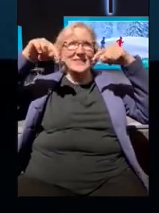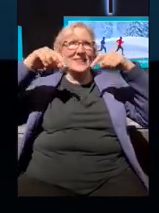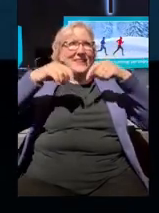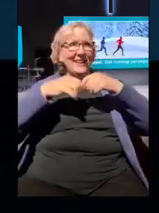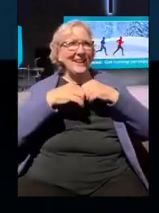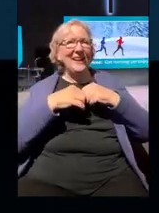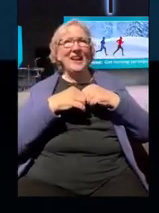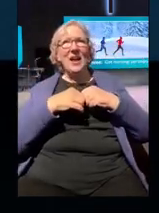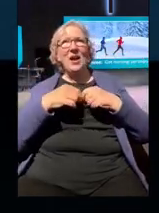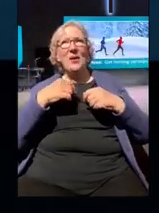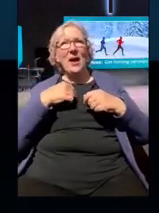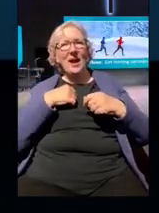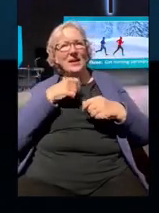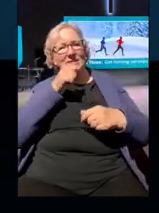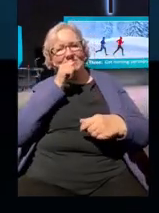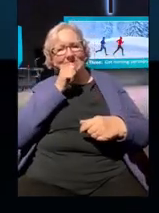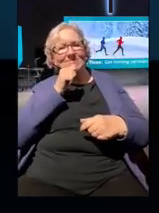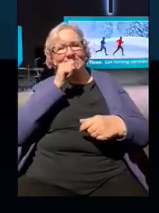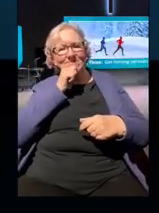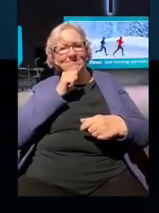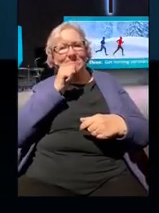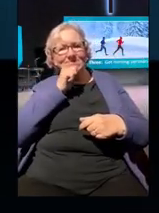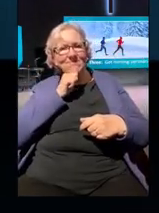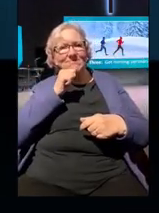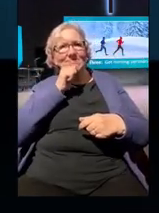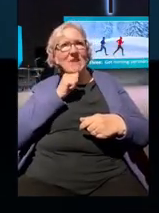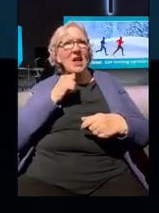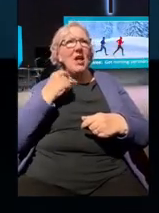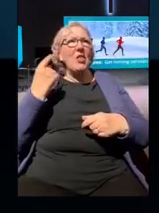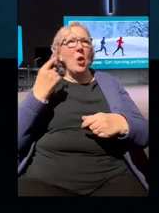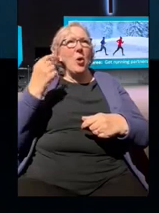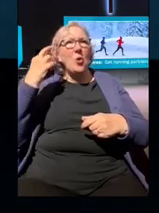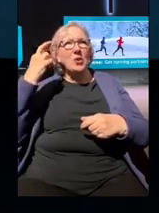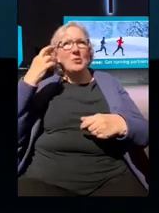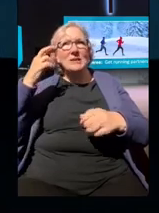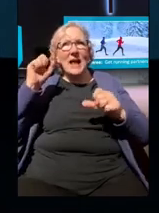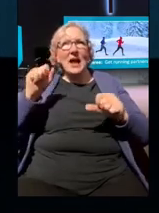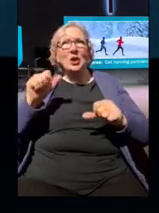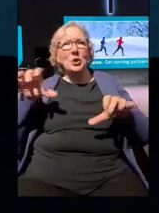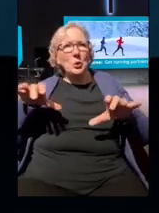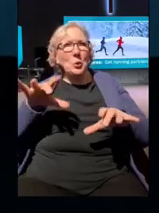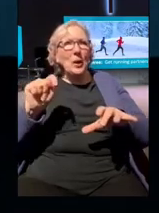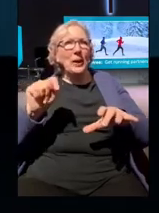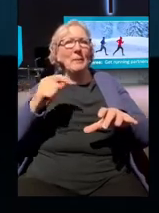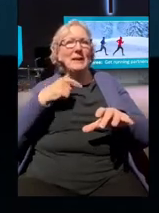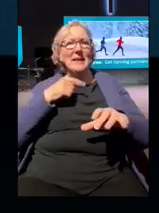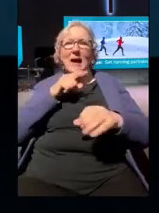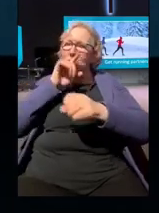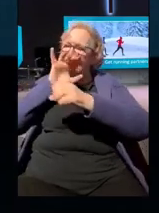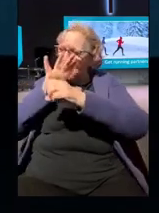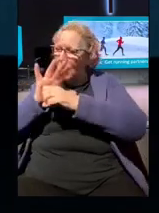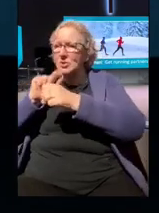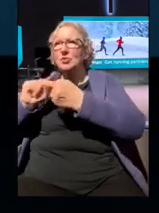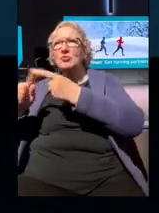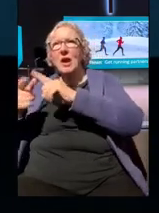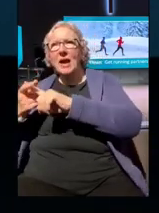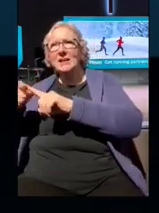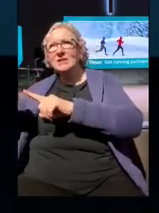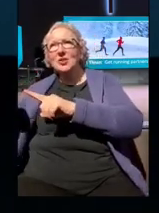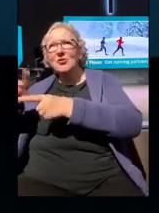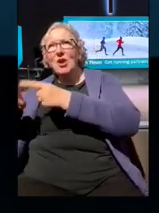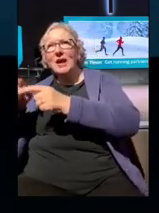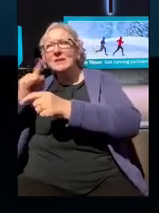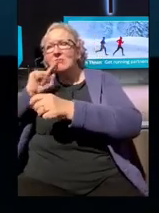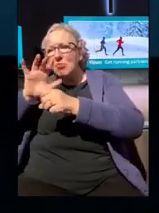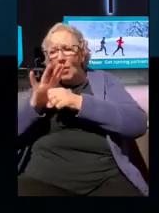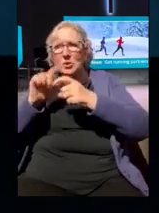on my own. Right? The only reason I could do that is I had made this commitment to my friends, and they were doing the same thing, and that was how